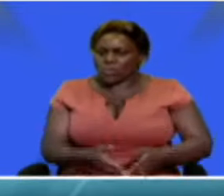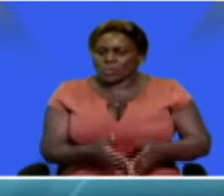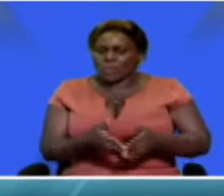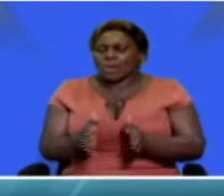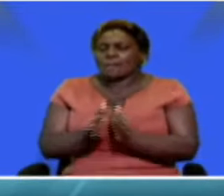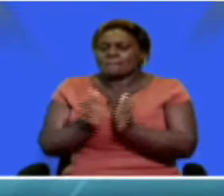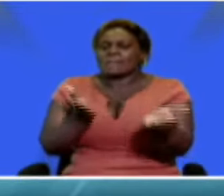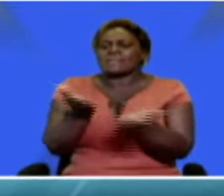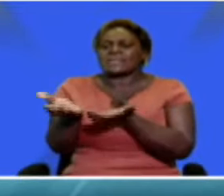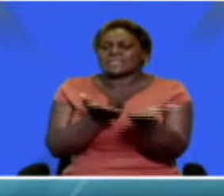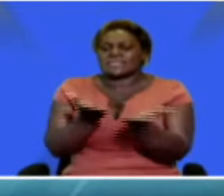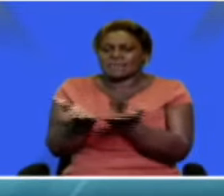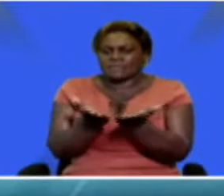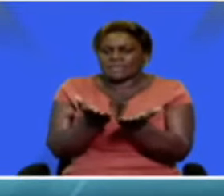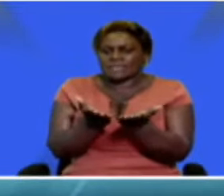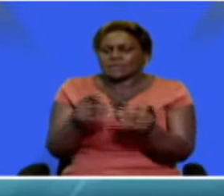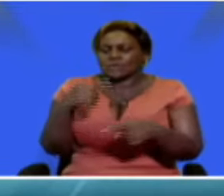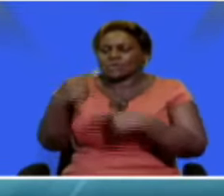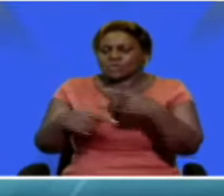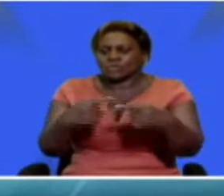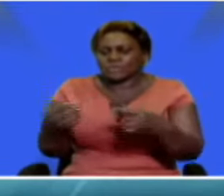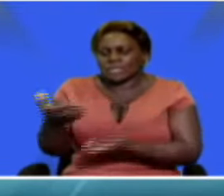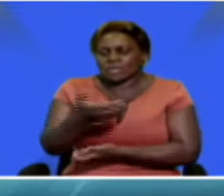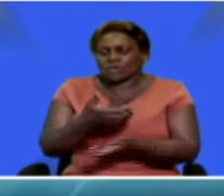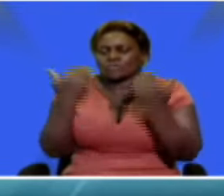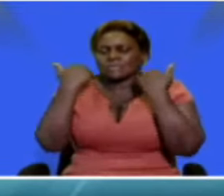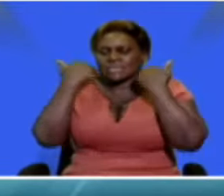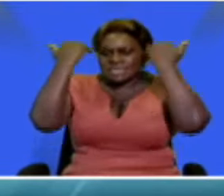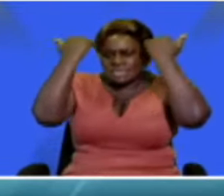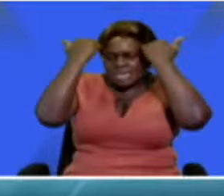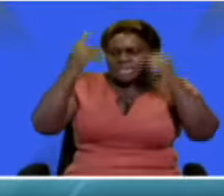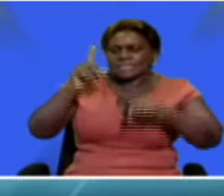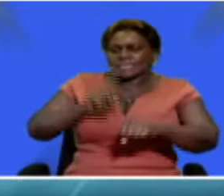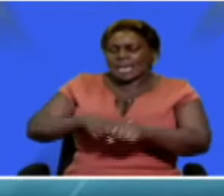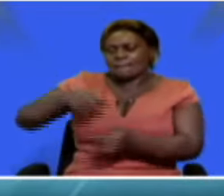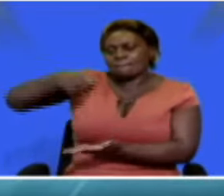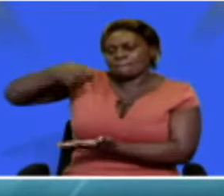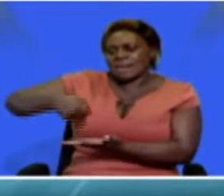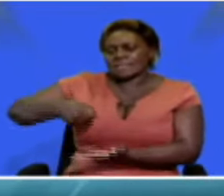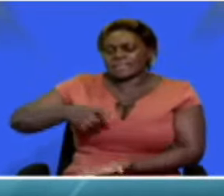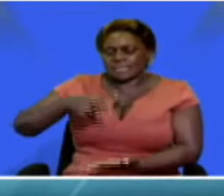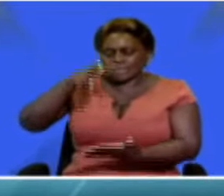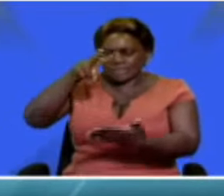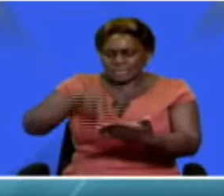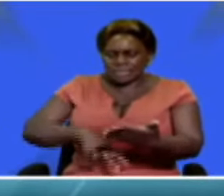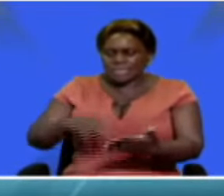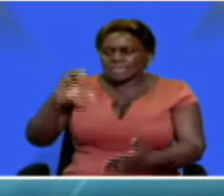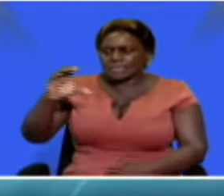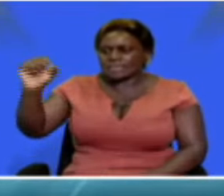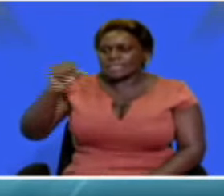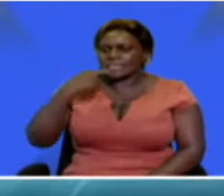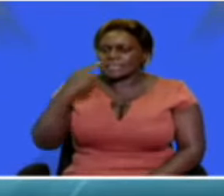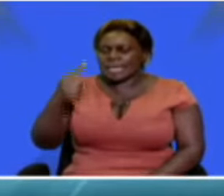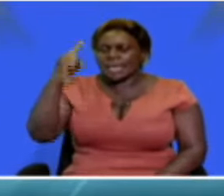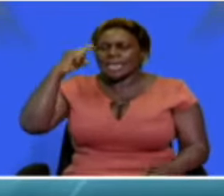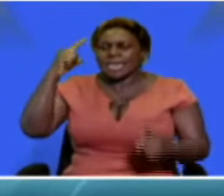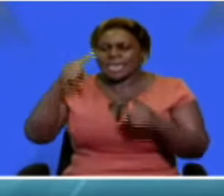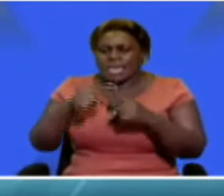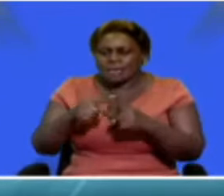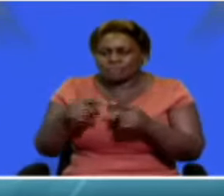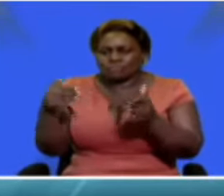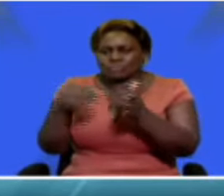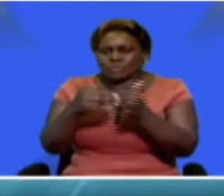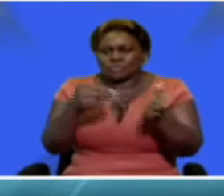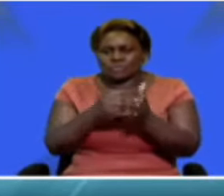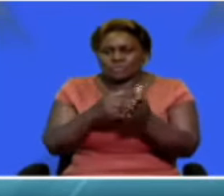public services amidst ongoing economic pressures. During the budget reading, Ndung'u highlighted measures aimed at restraining